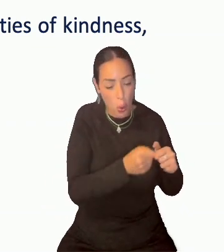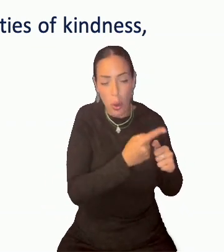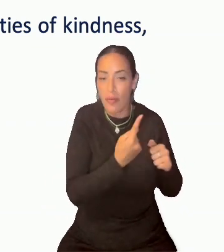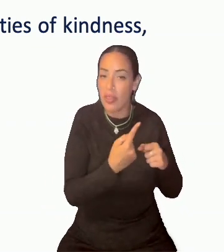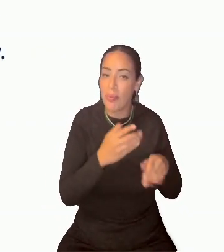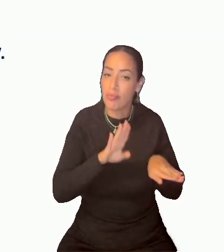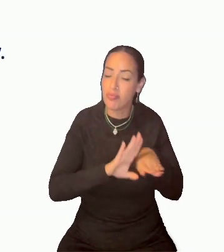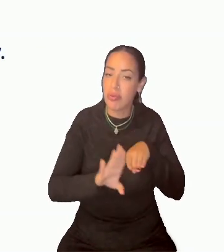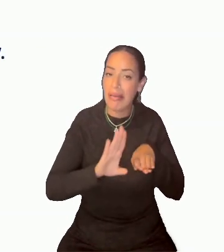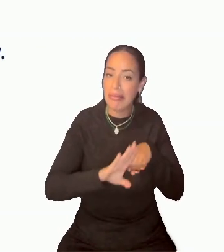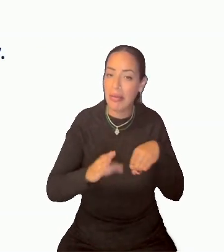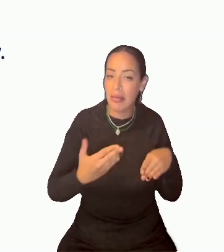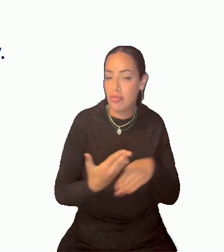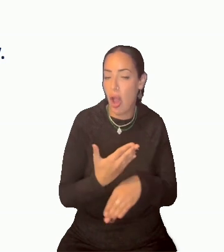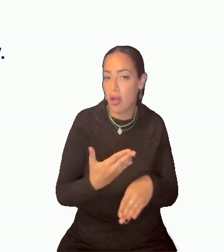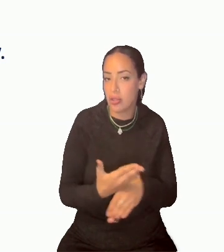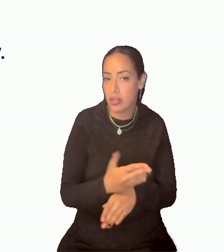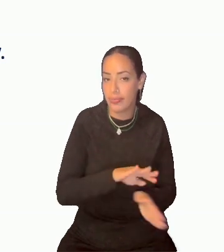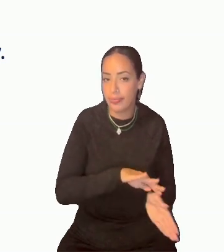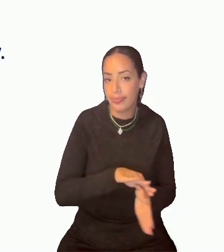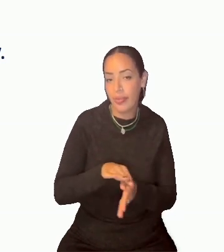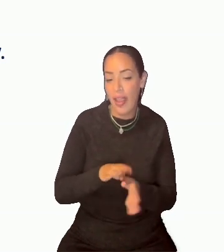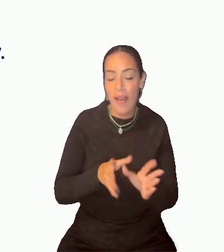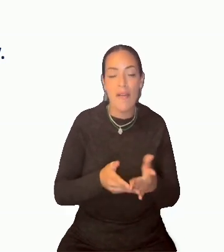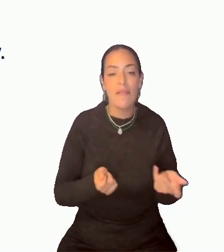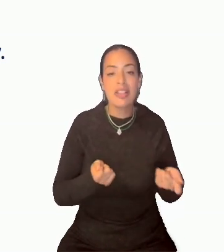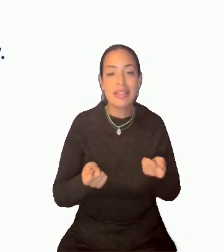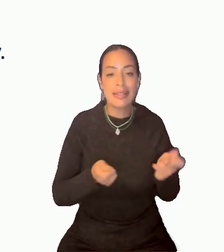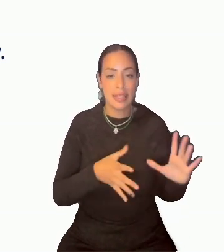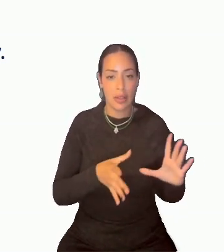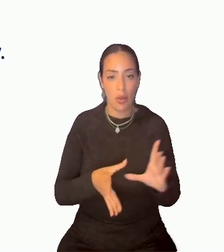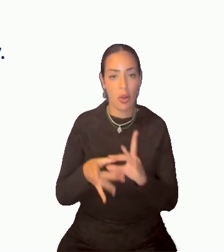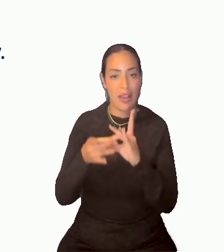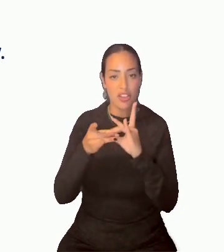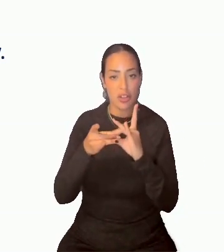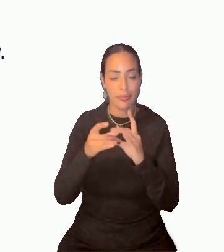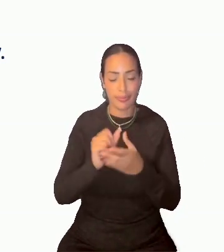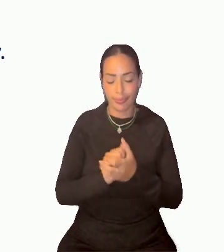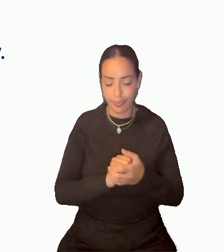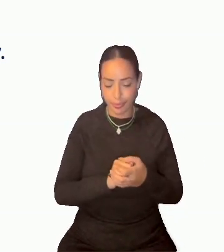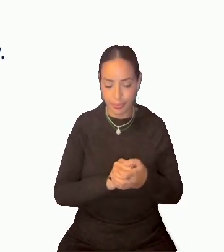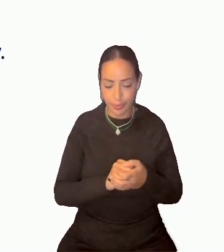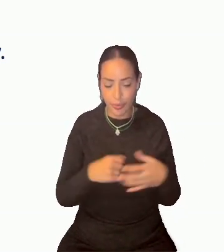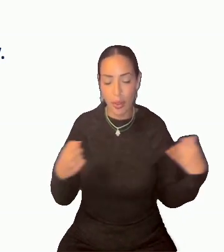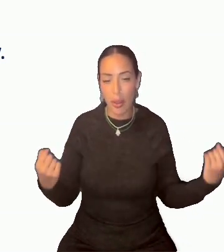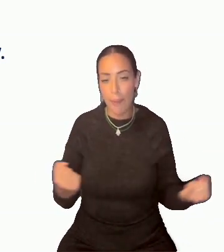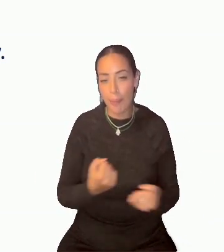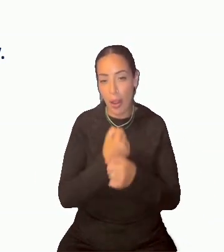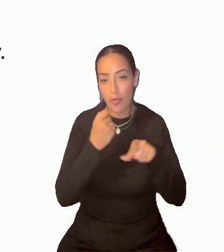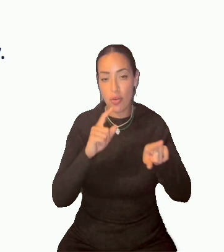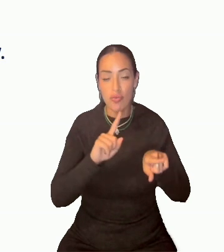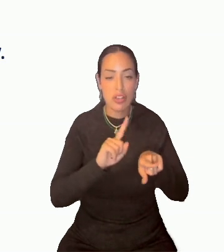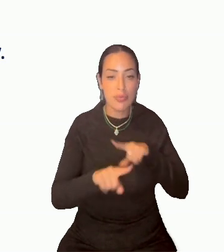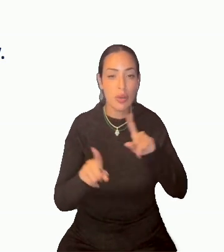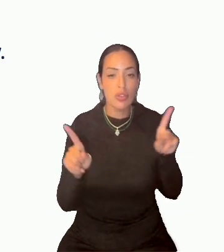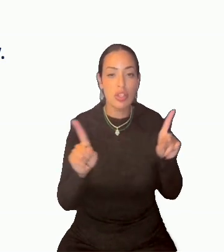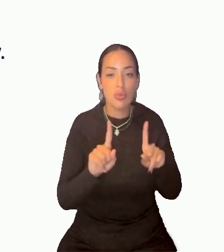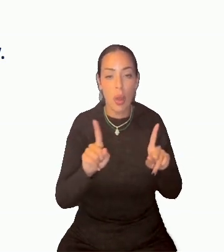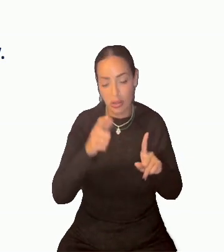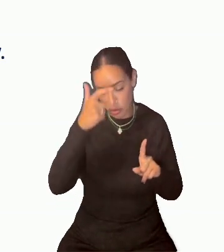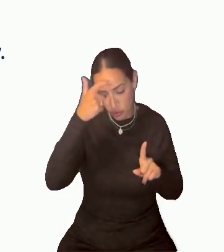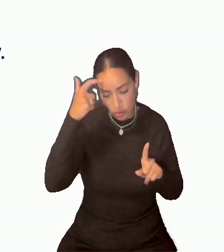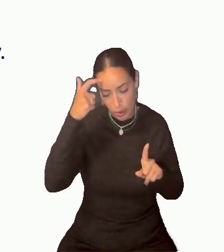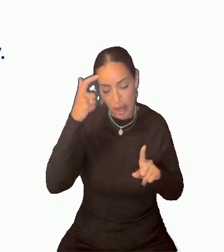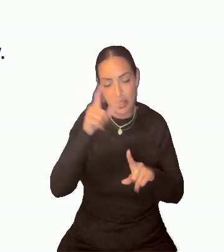the role. Facilitating connections. The most powerful responses to any experience of trauma are connection